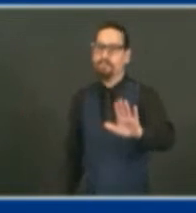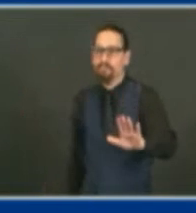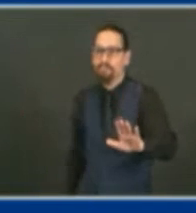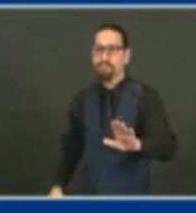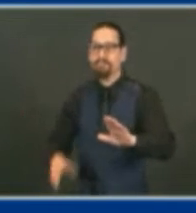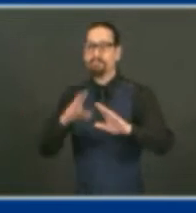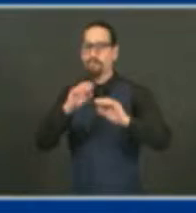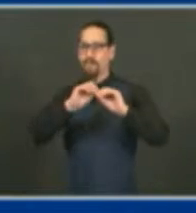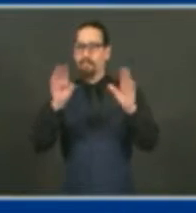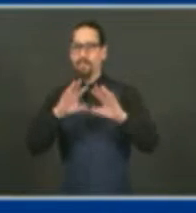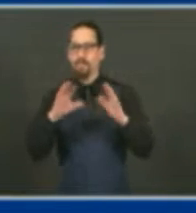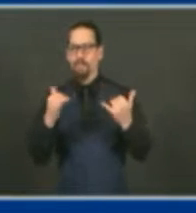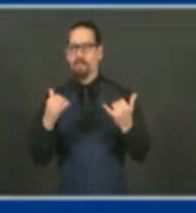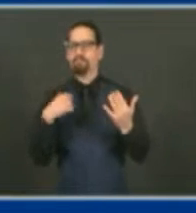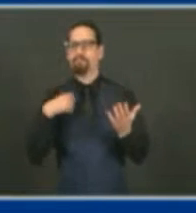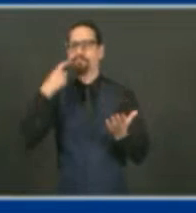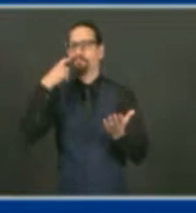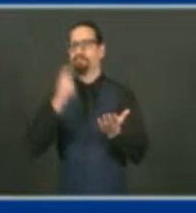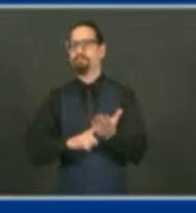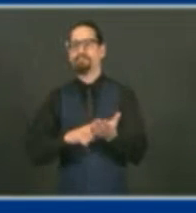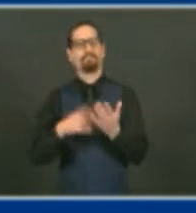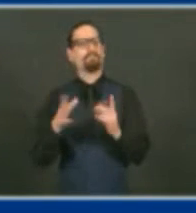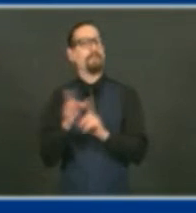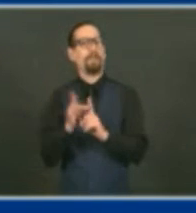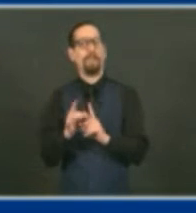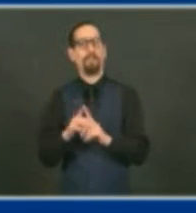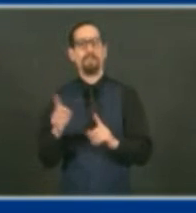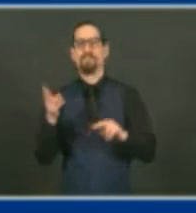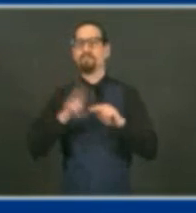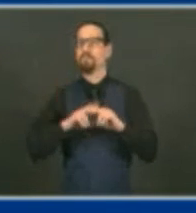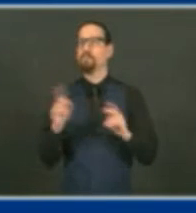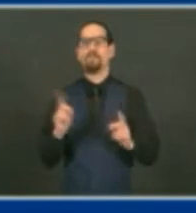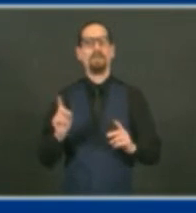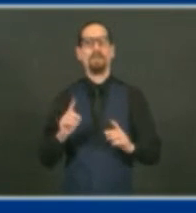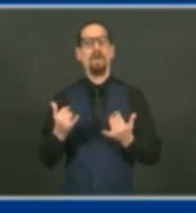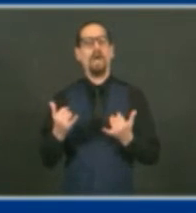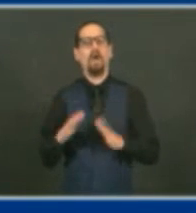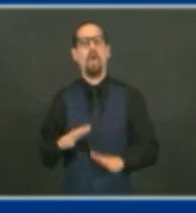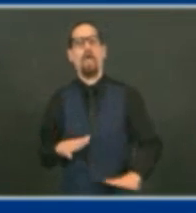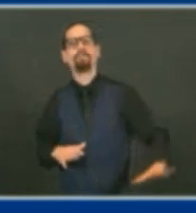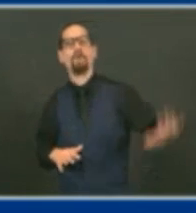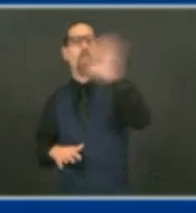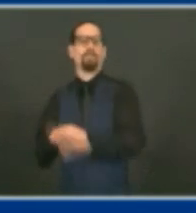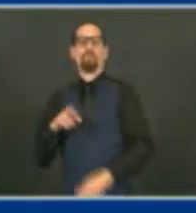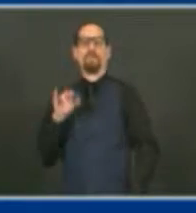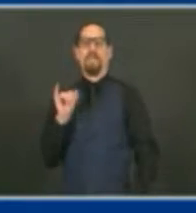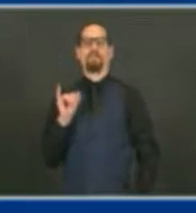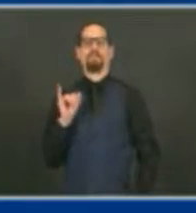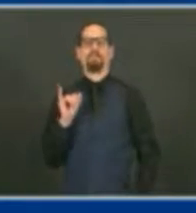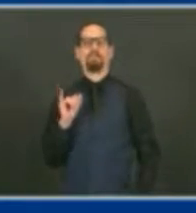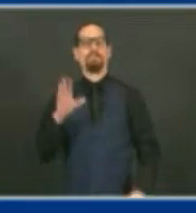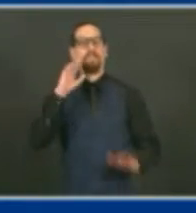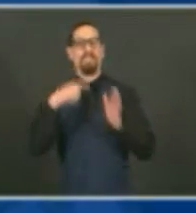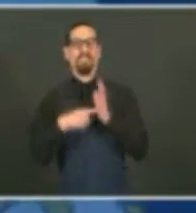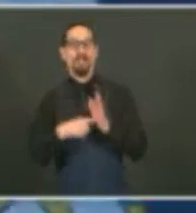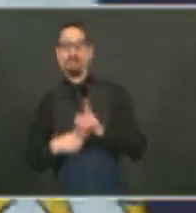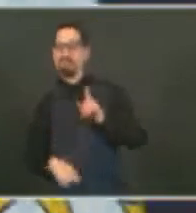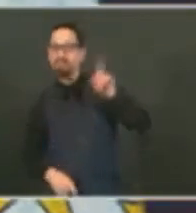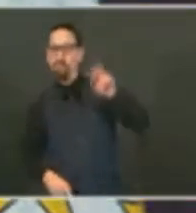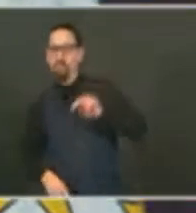now seeing case increases almost throughout the entire state. For example,